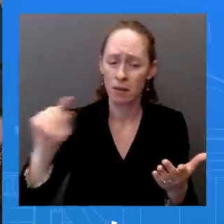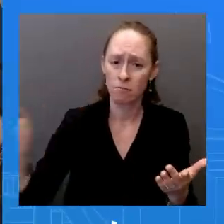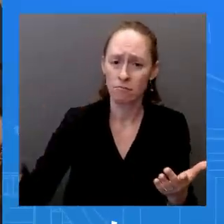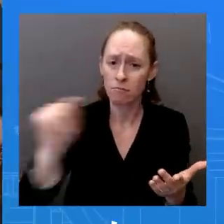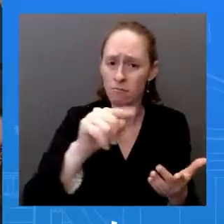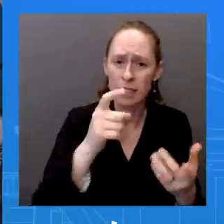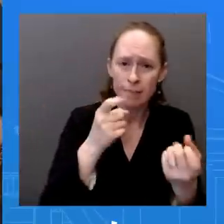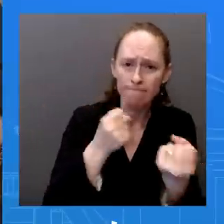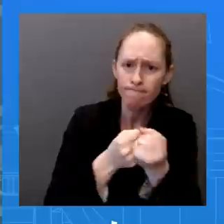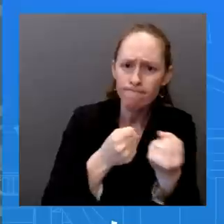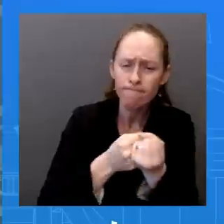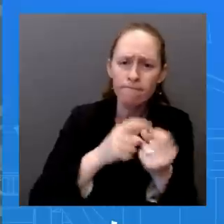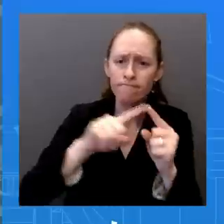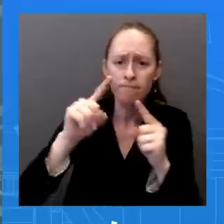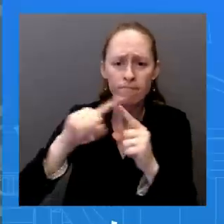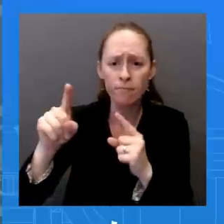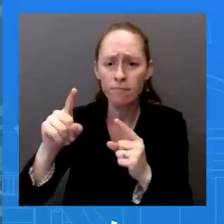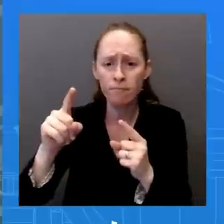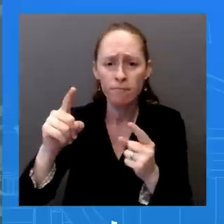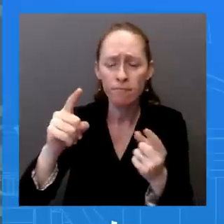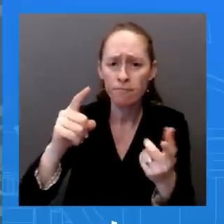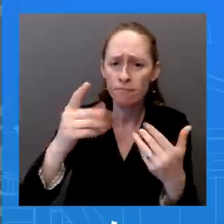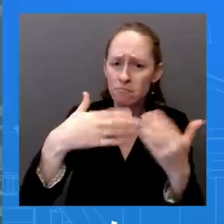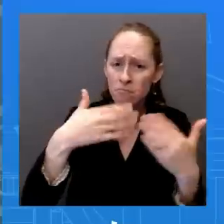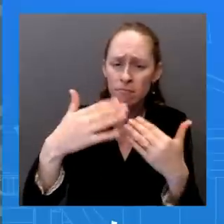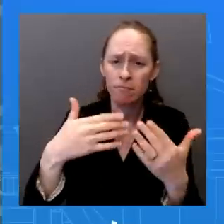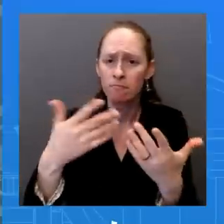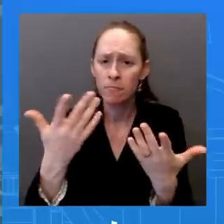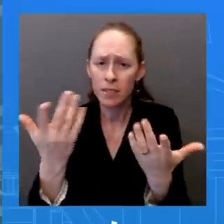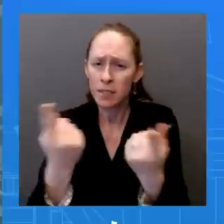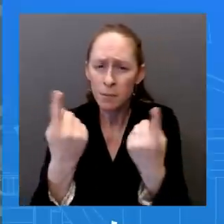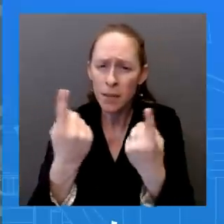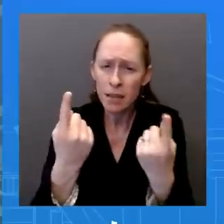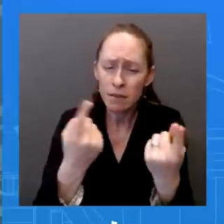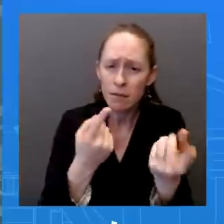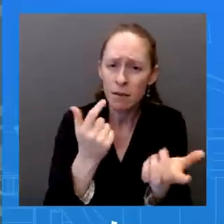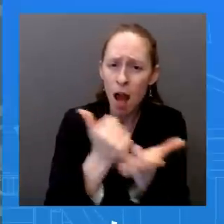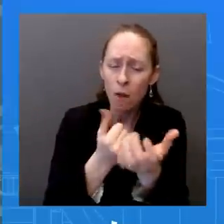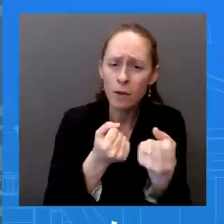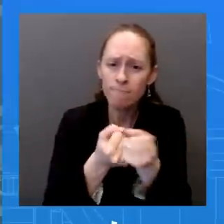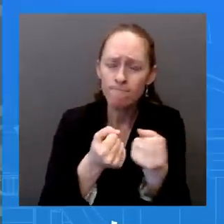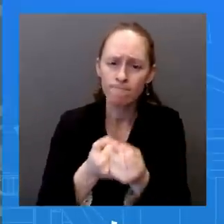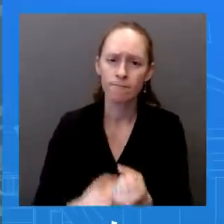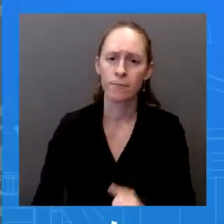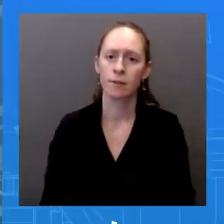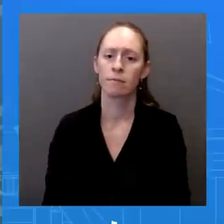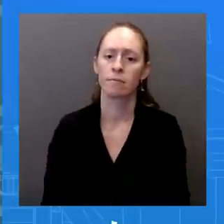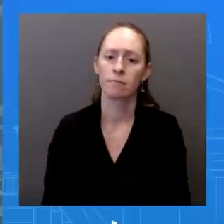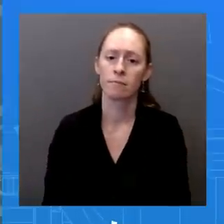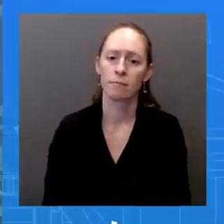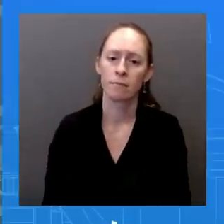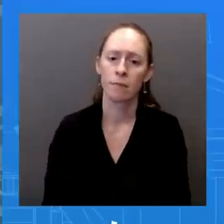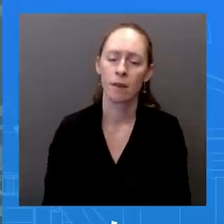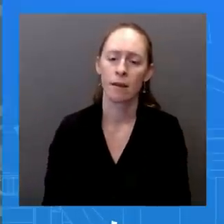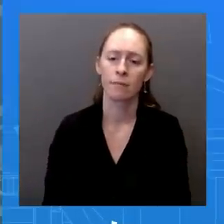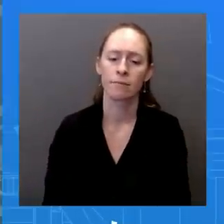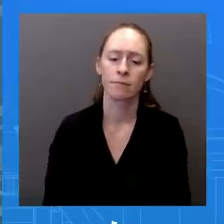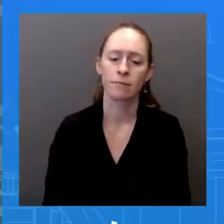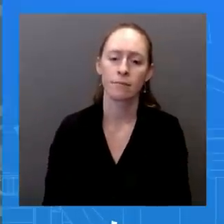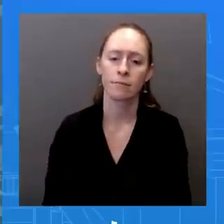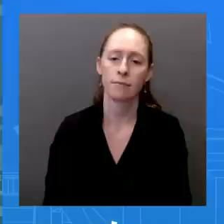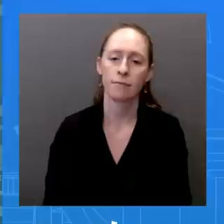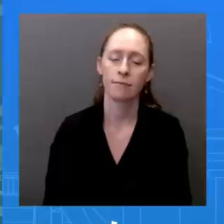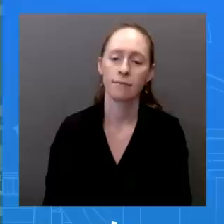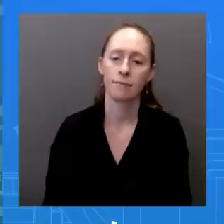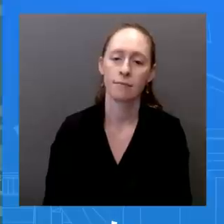or Nicaragua? So the way that we see it is alerting Fox News and not city or state officials about a plan